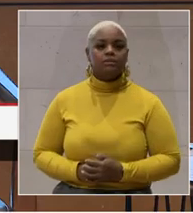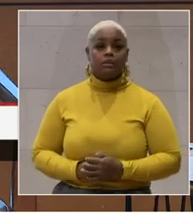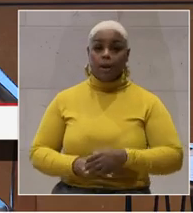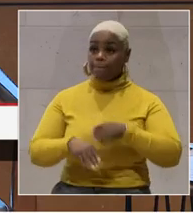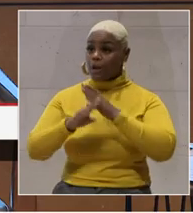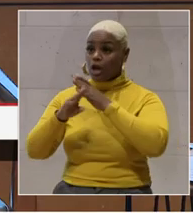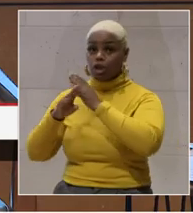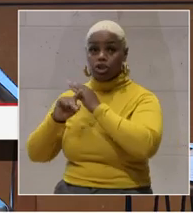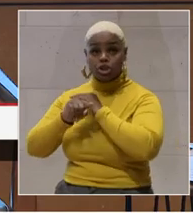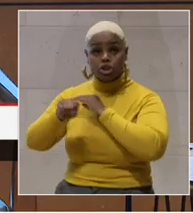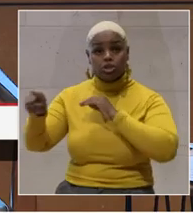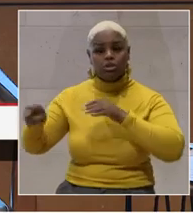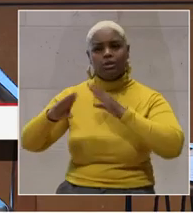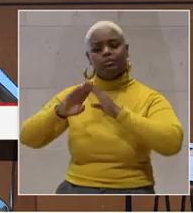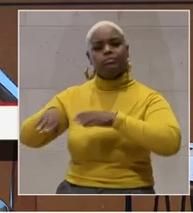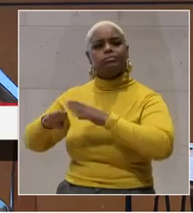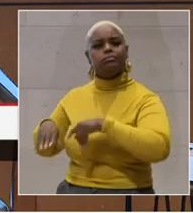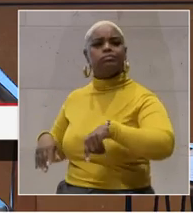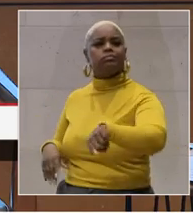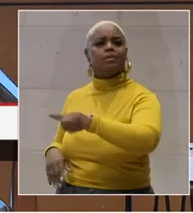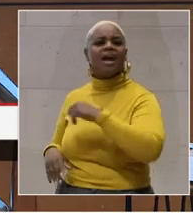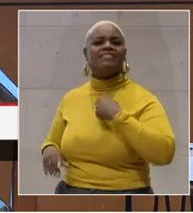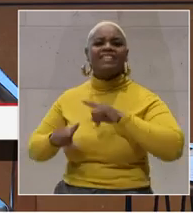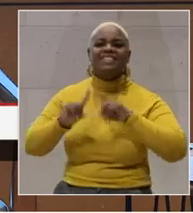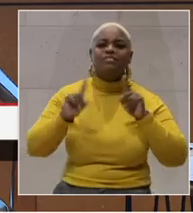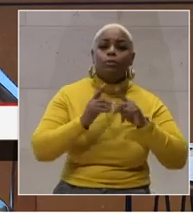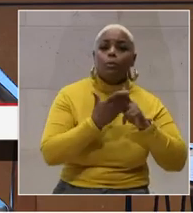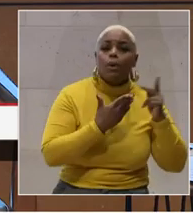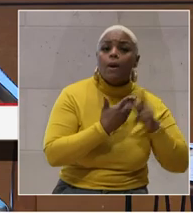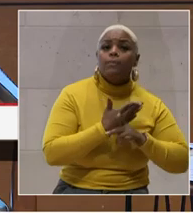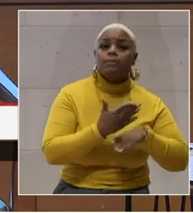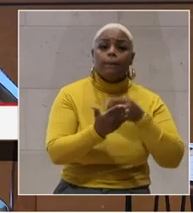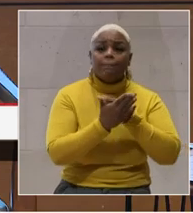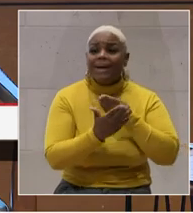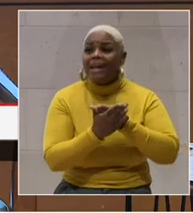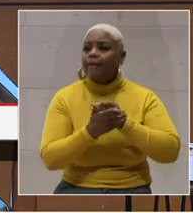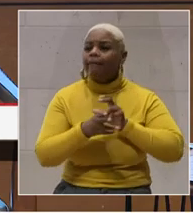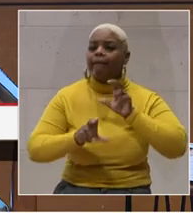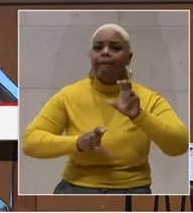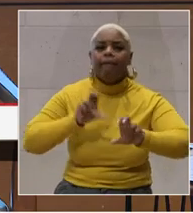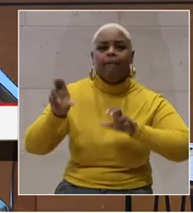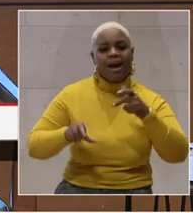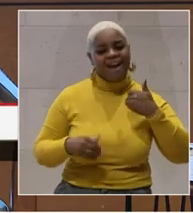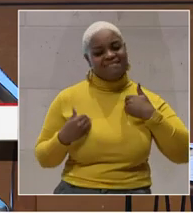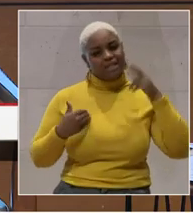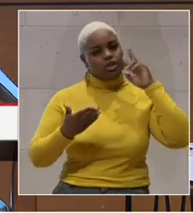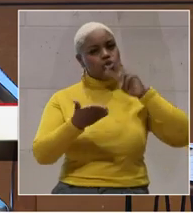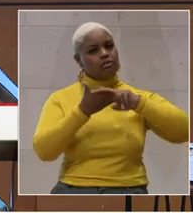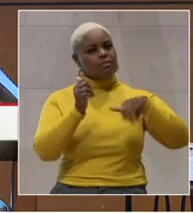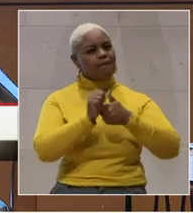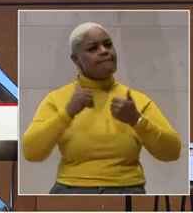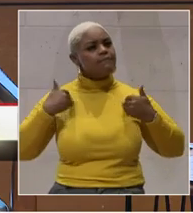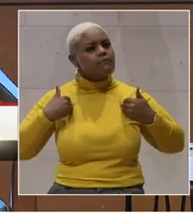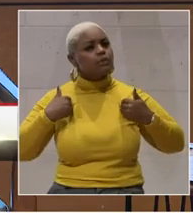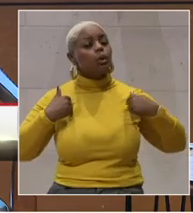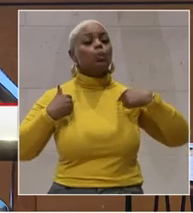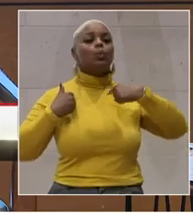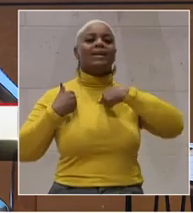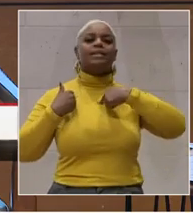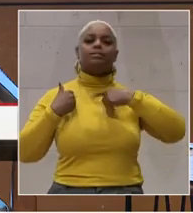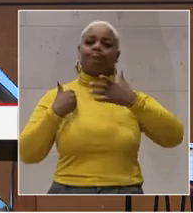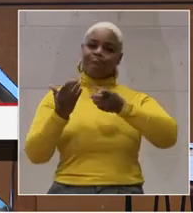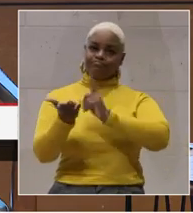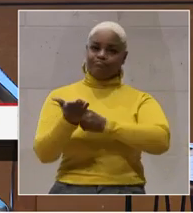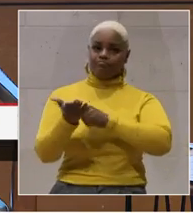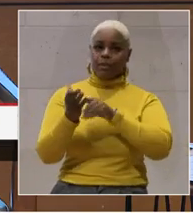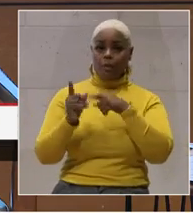pro-housing program. So we've tried to be very intentional about how we not just talked about it. The